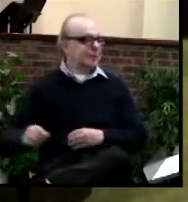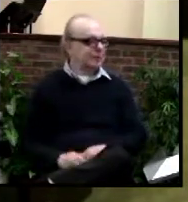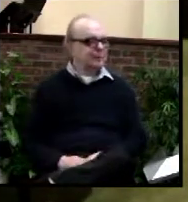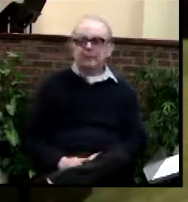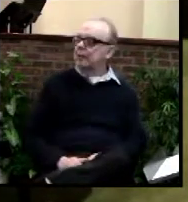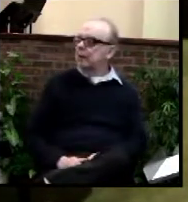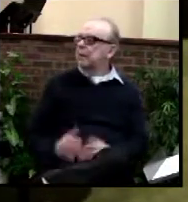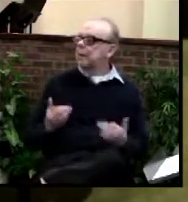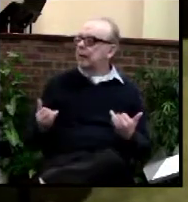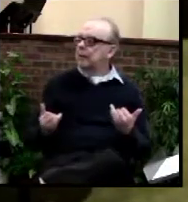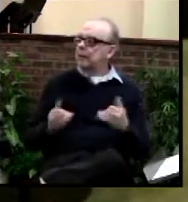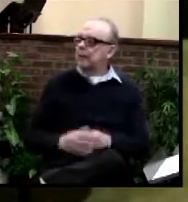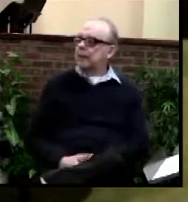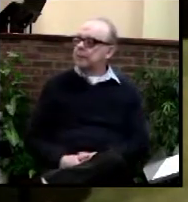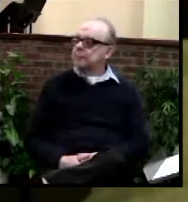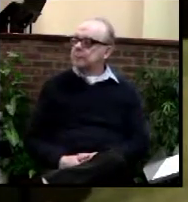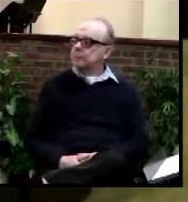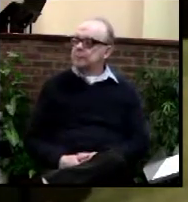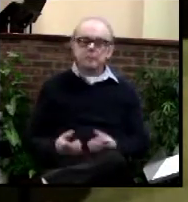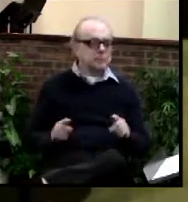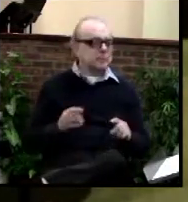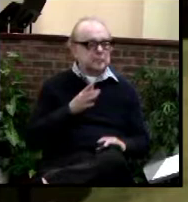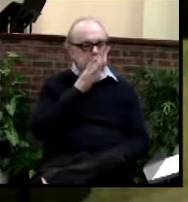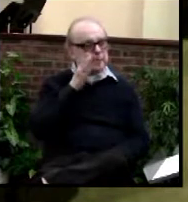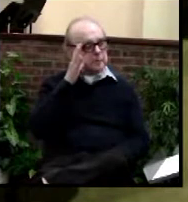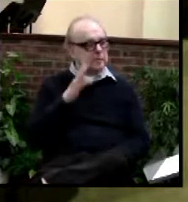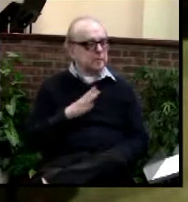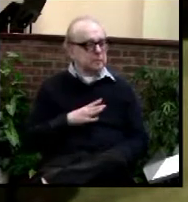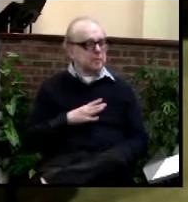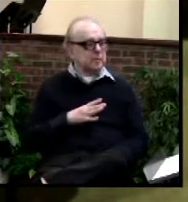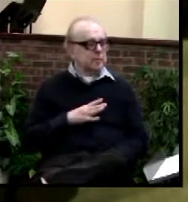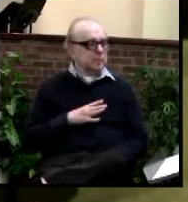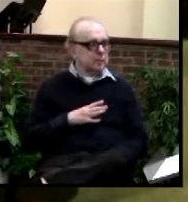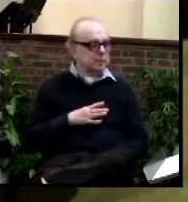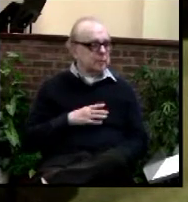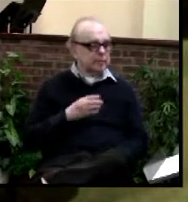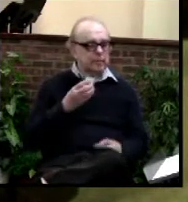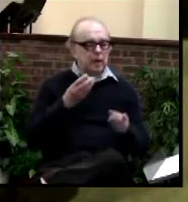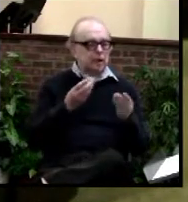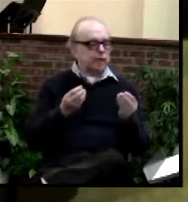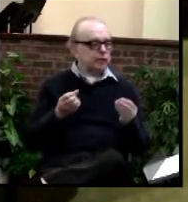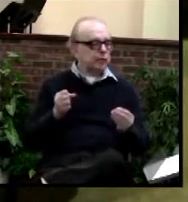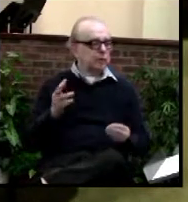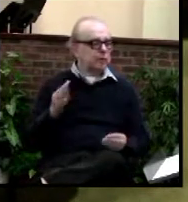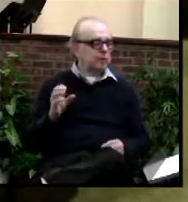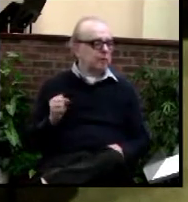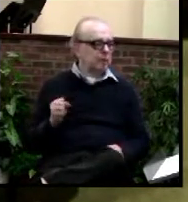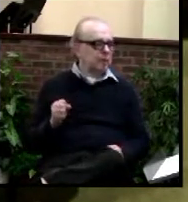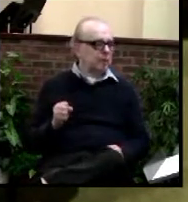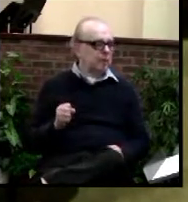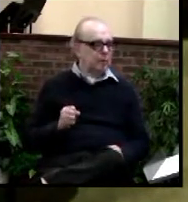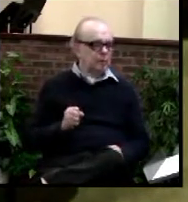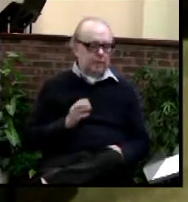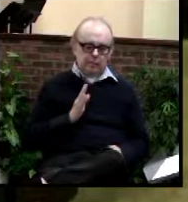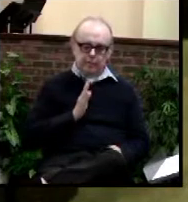Now, when a farmer sows in a straight